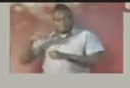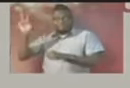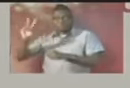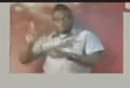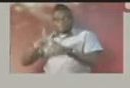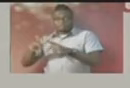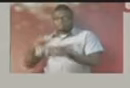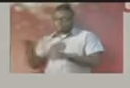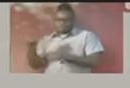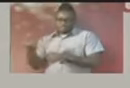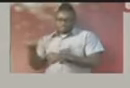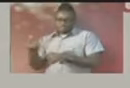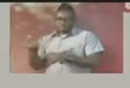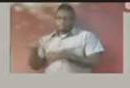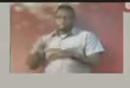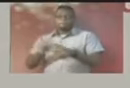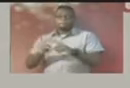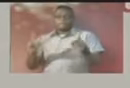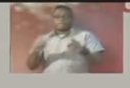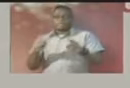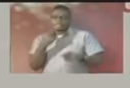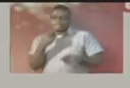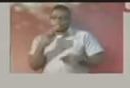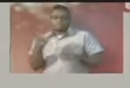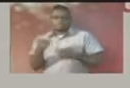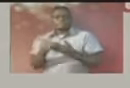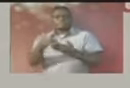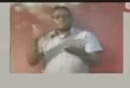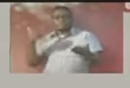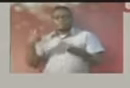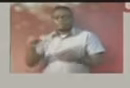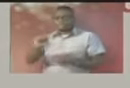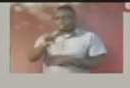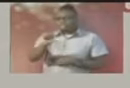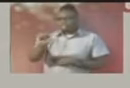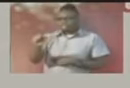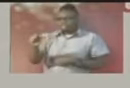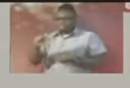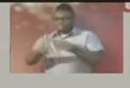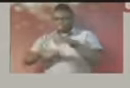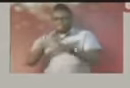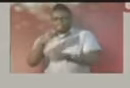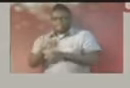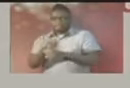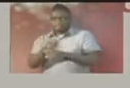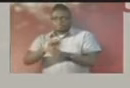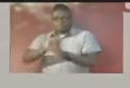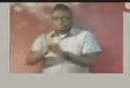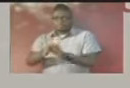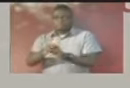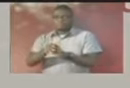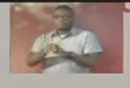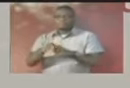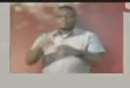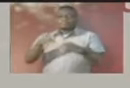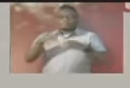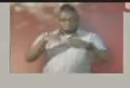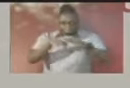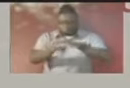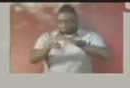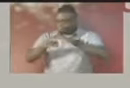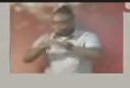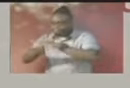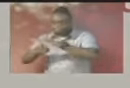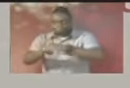think any variant, and I said it before, any variant that comes into a country, the public health measures that we utilize to fight them are more or less